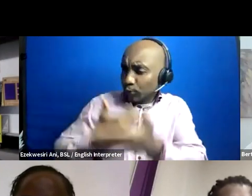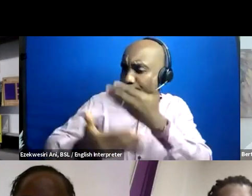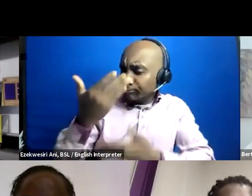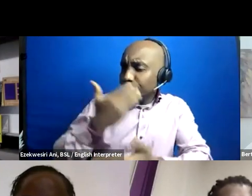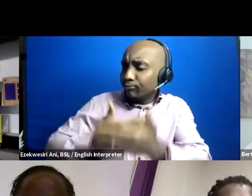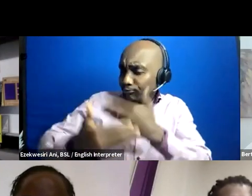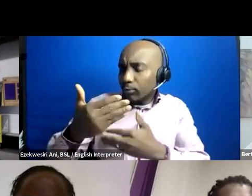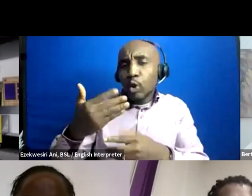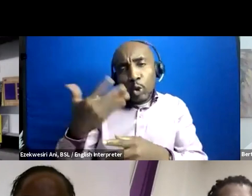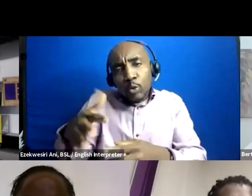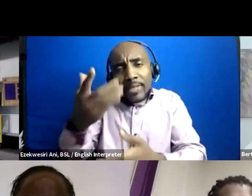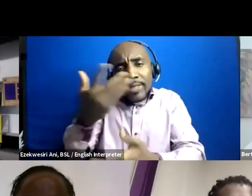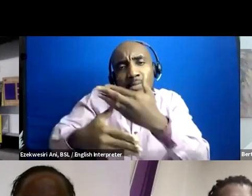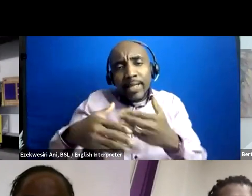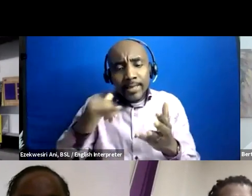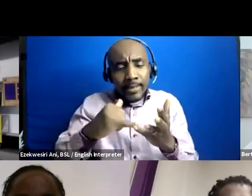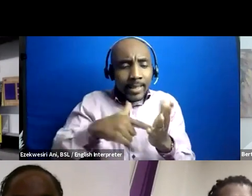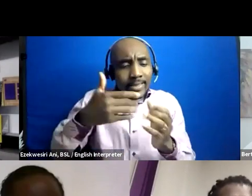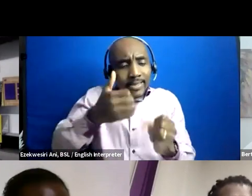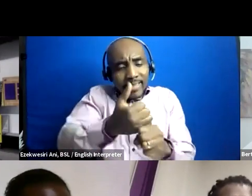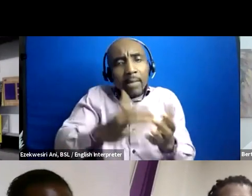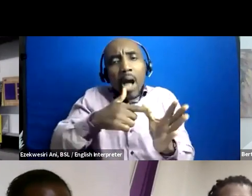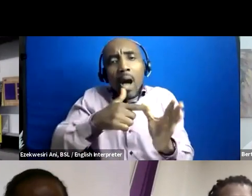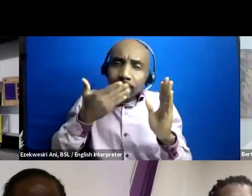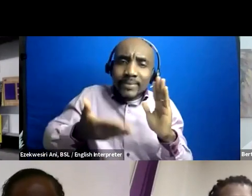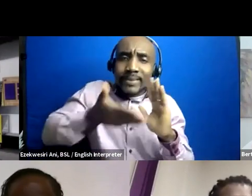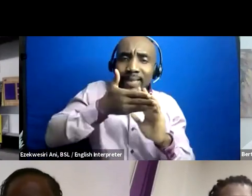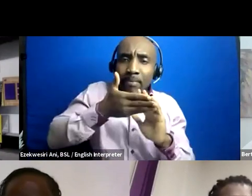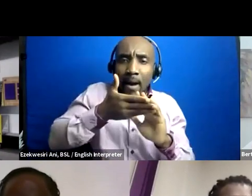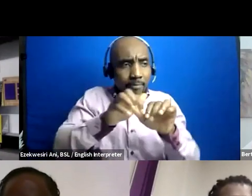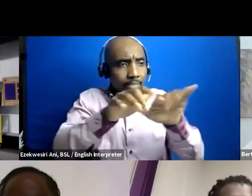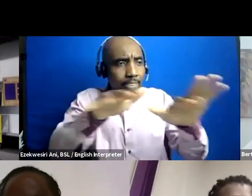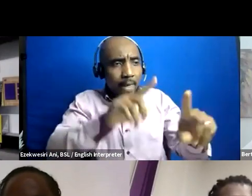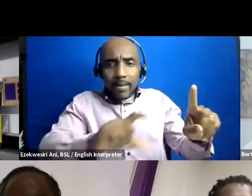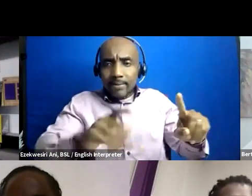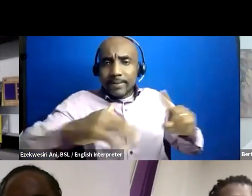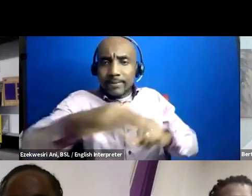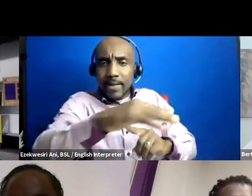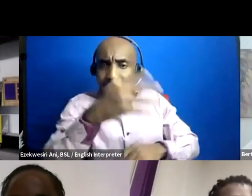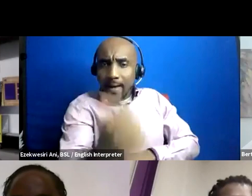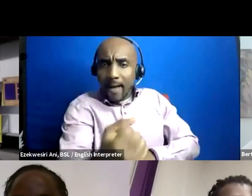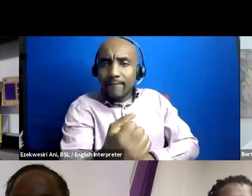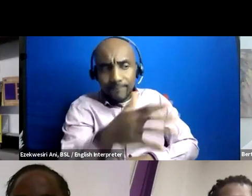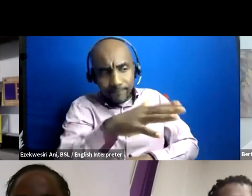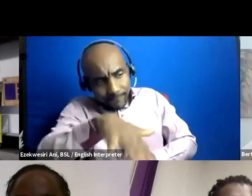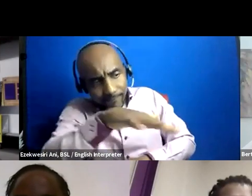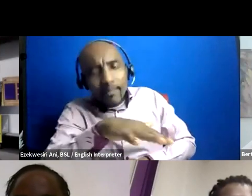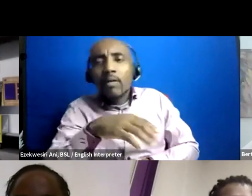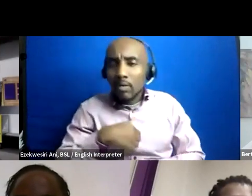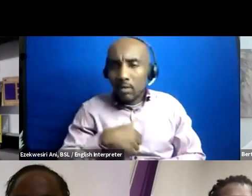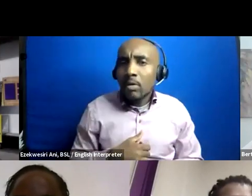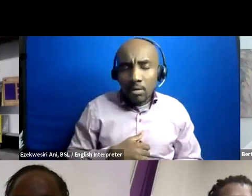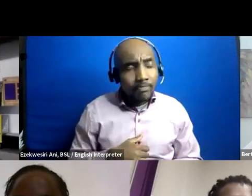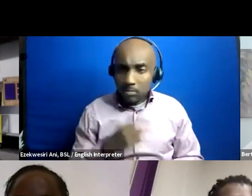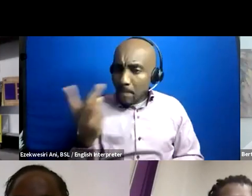around the stigma that's still there out across society. And it's really inspiring just